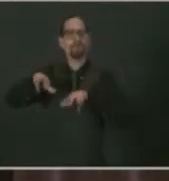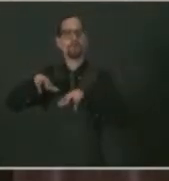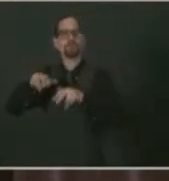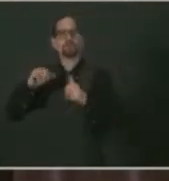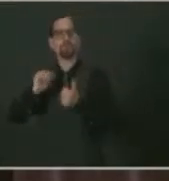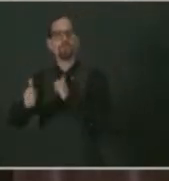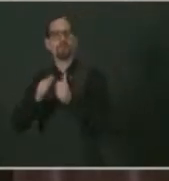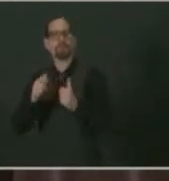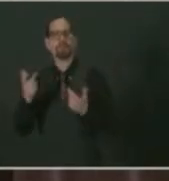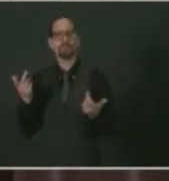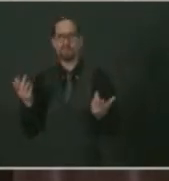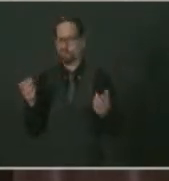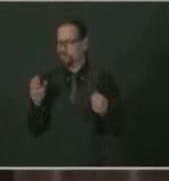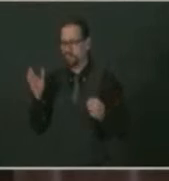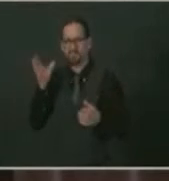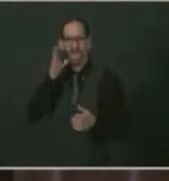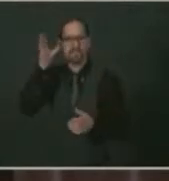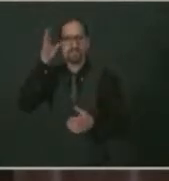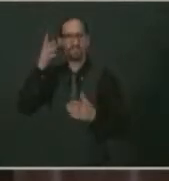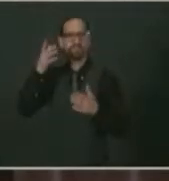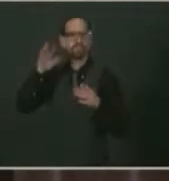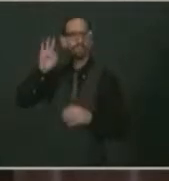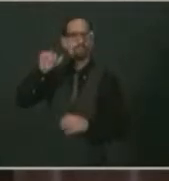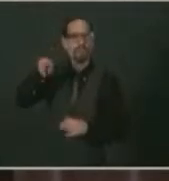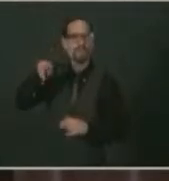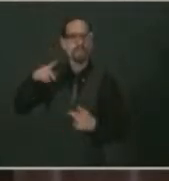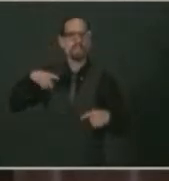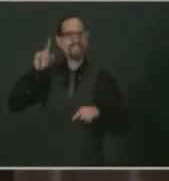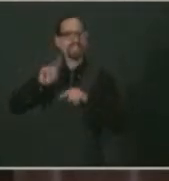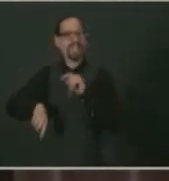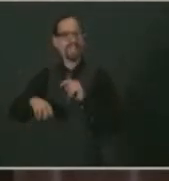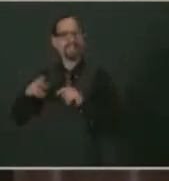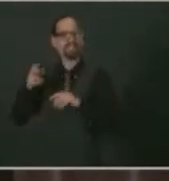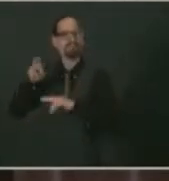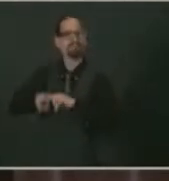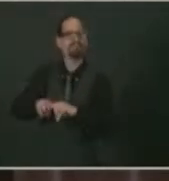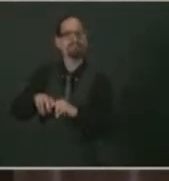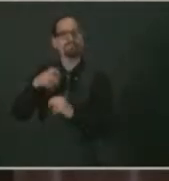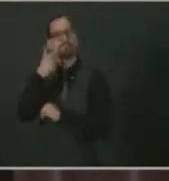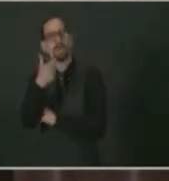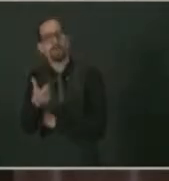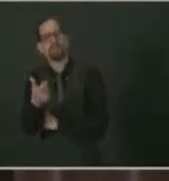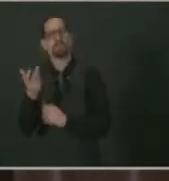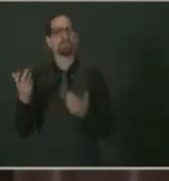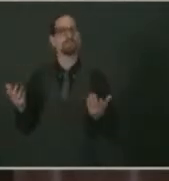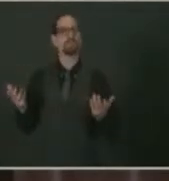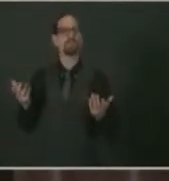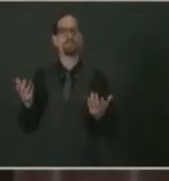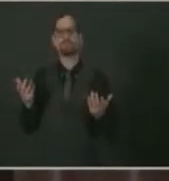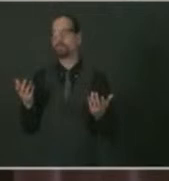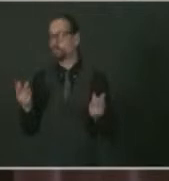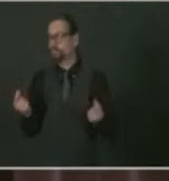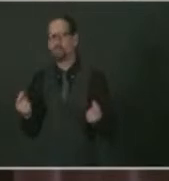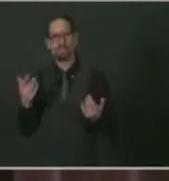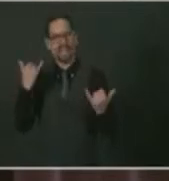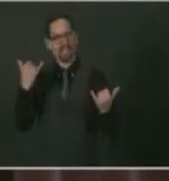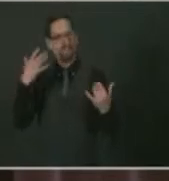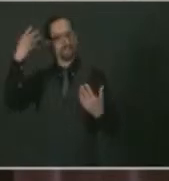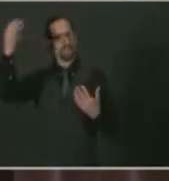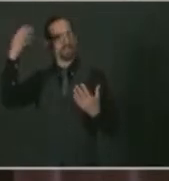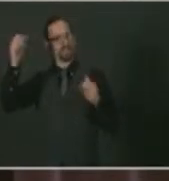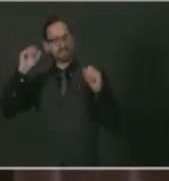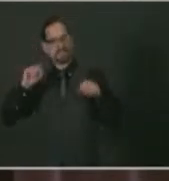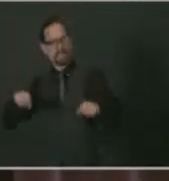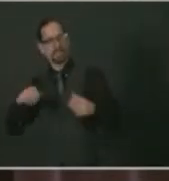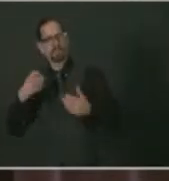sports. Outside, things are getting better. And, it's kind of like we saw the nursing home hesitancy. The Department of Health